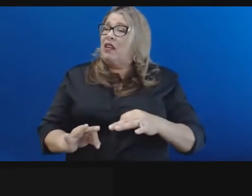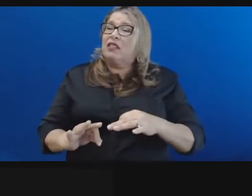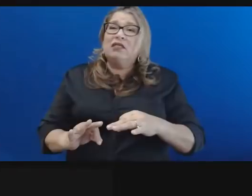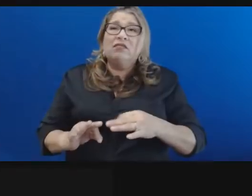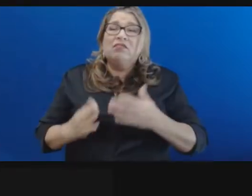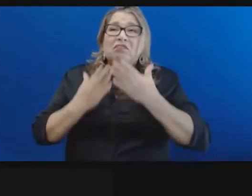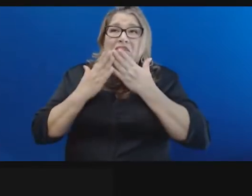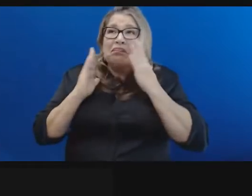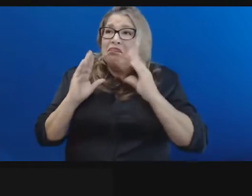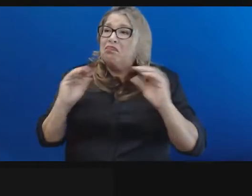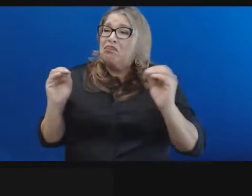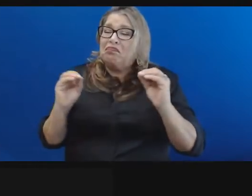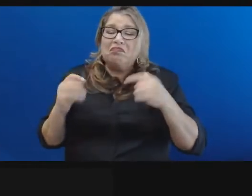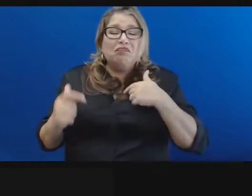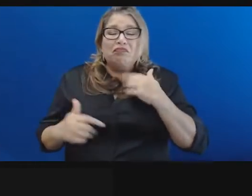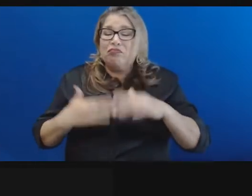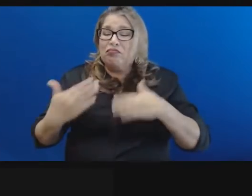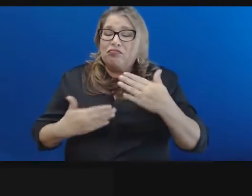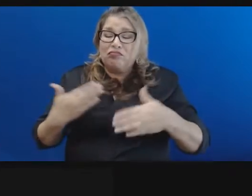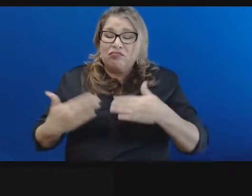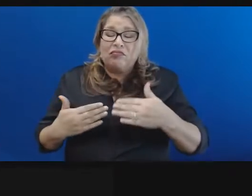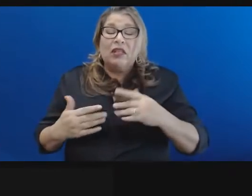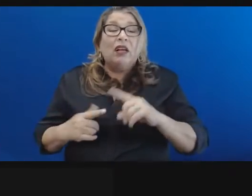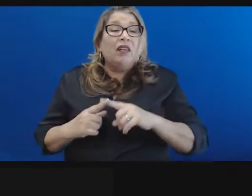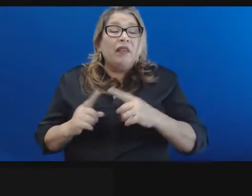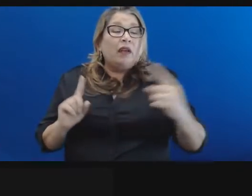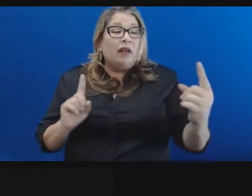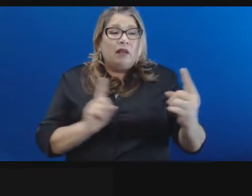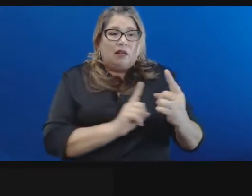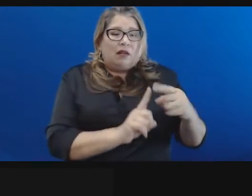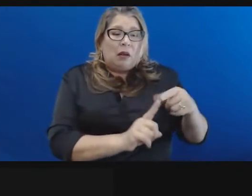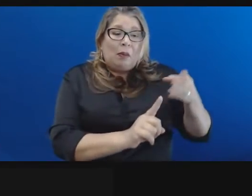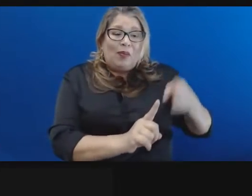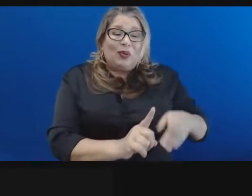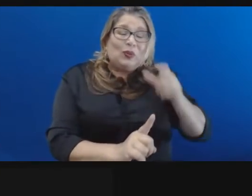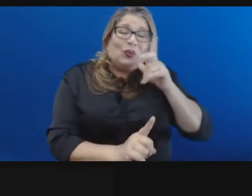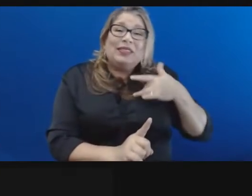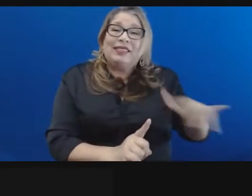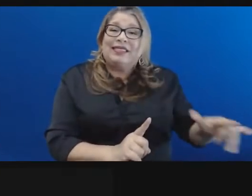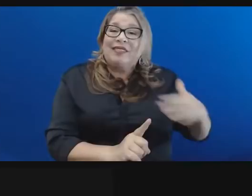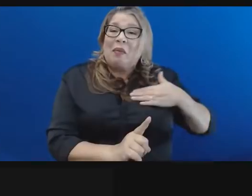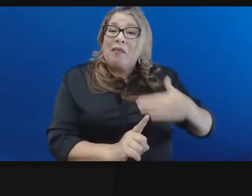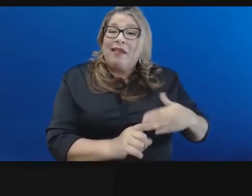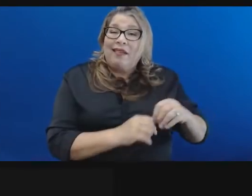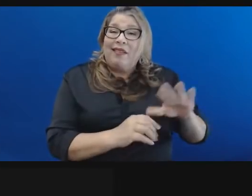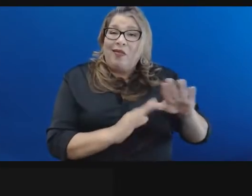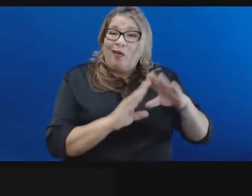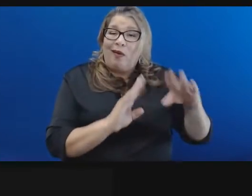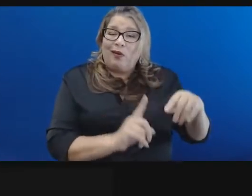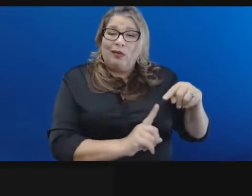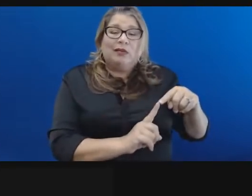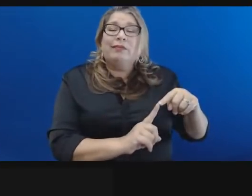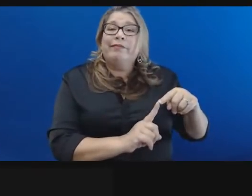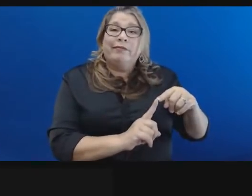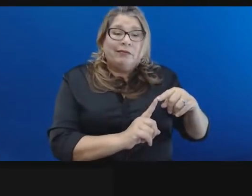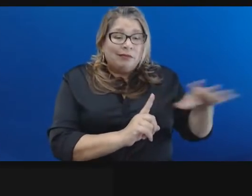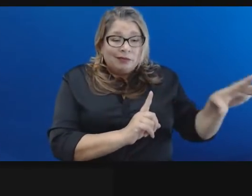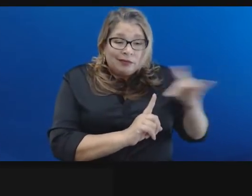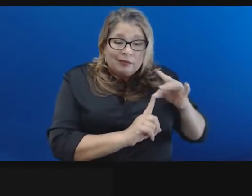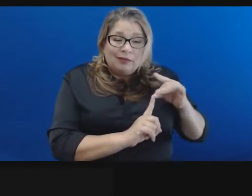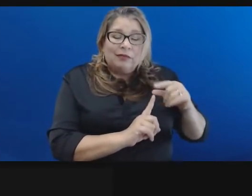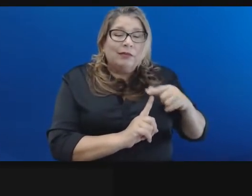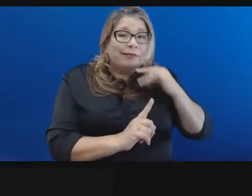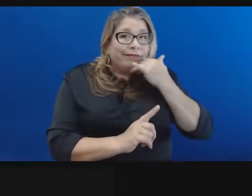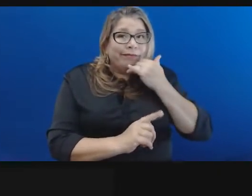a vulnerable person in their household became infected and had a bad outcome or was hospitalized. That is a